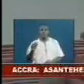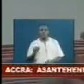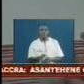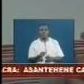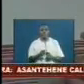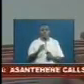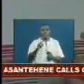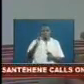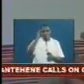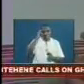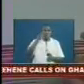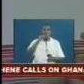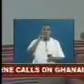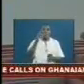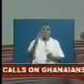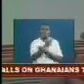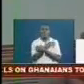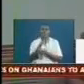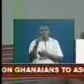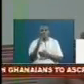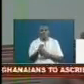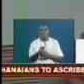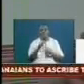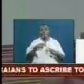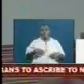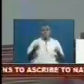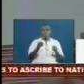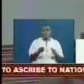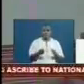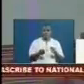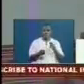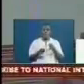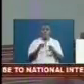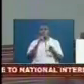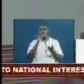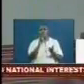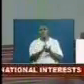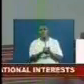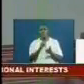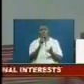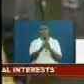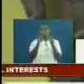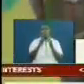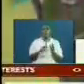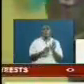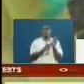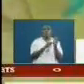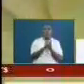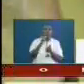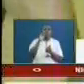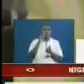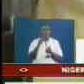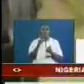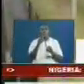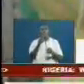the state government said on Sunday. River State Health Commissioner Samson Parker said test results showed the woman had